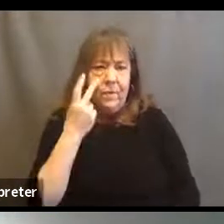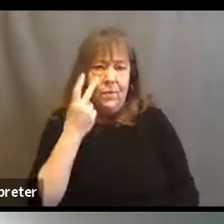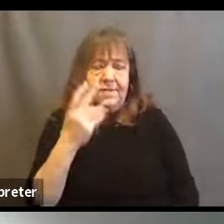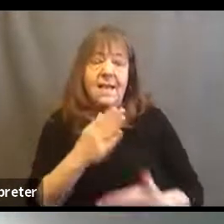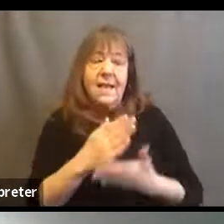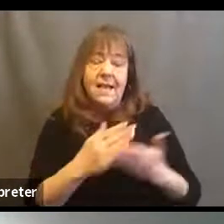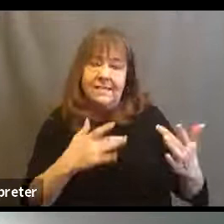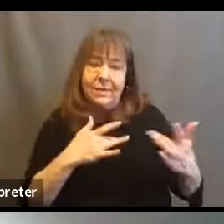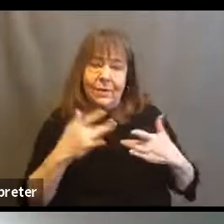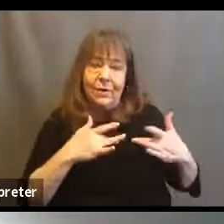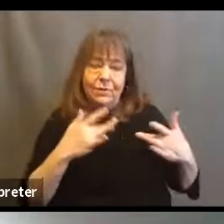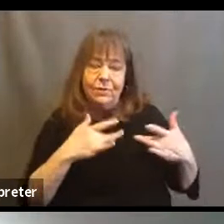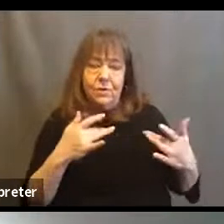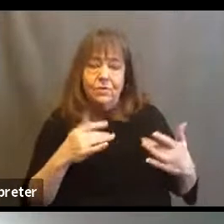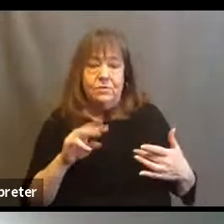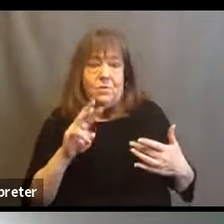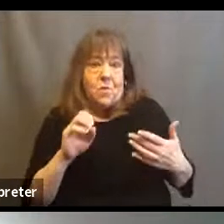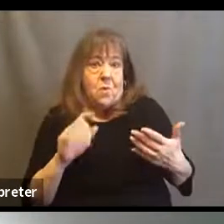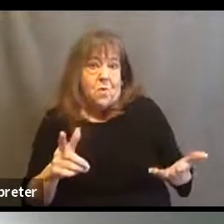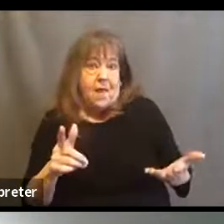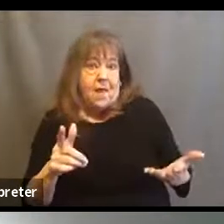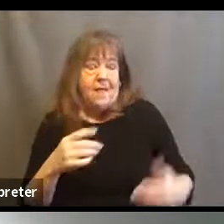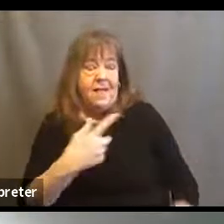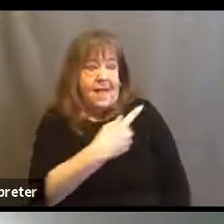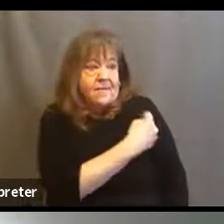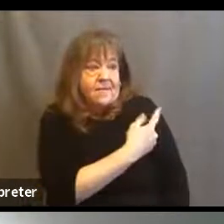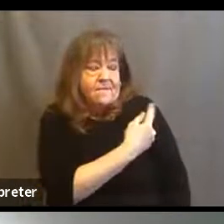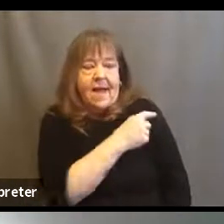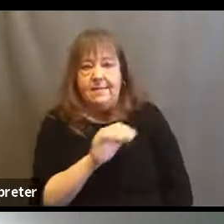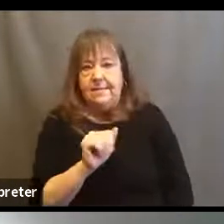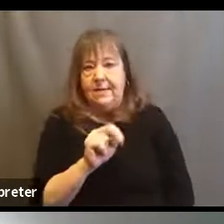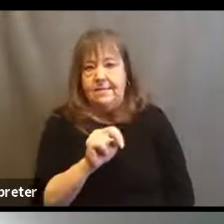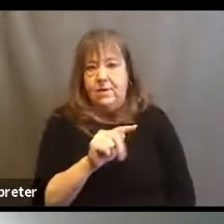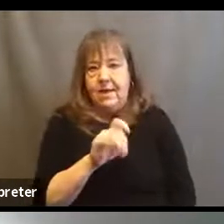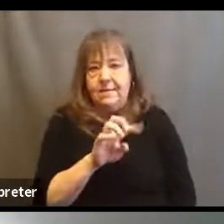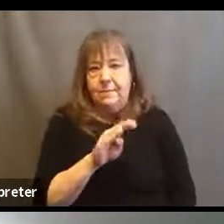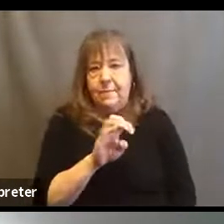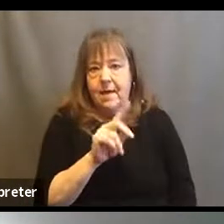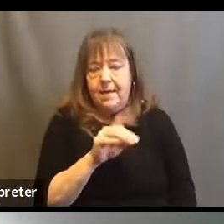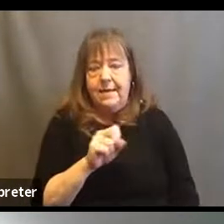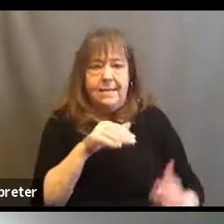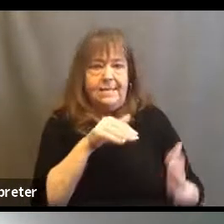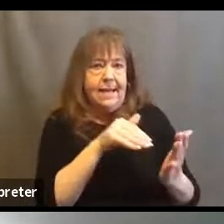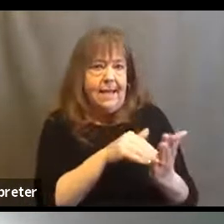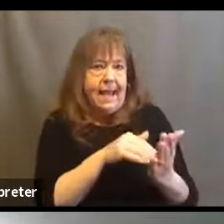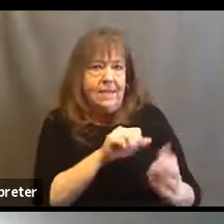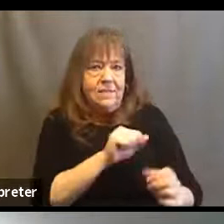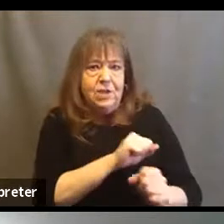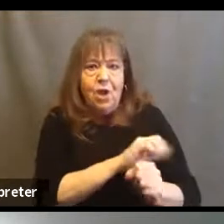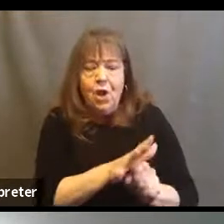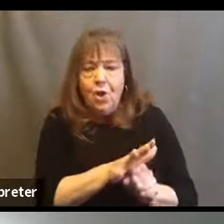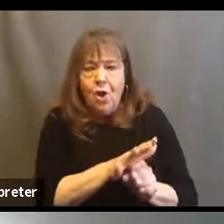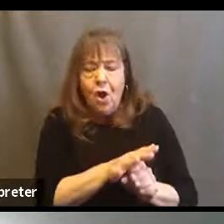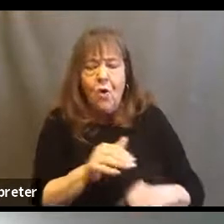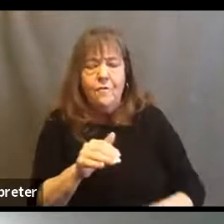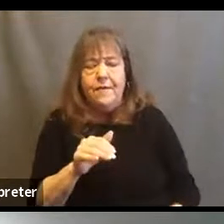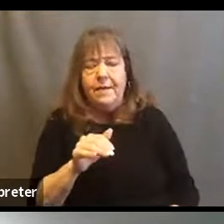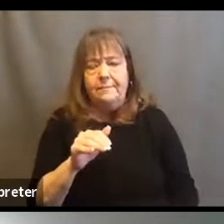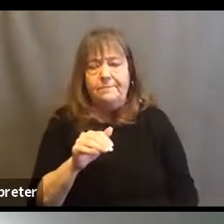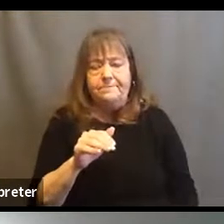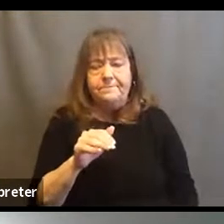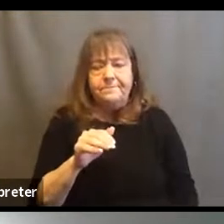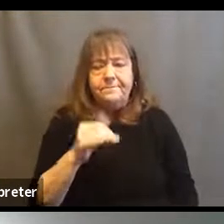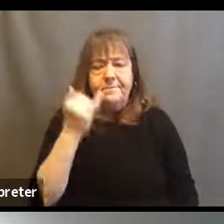are, well, if the vaccines produce antibodies against the spike protein, if those antibody titers, number one,